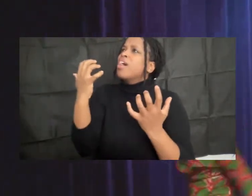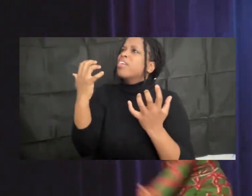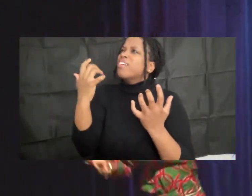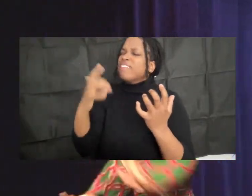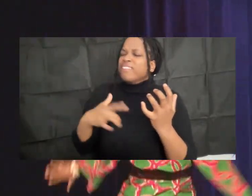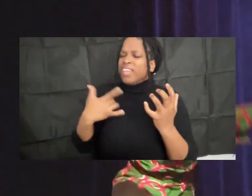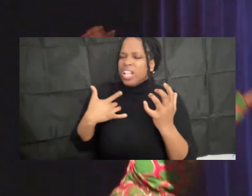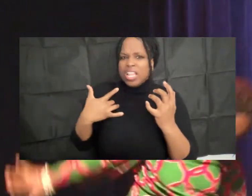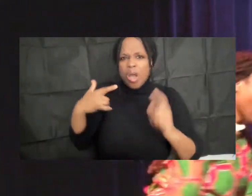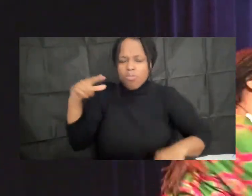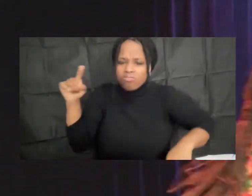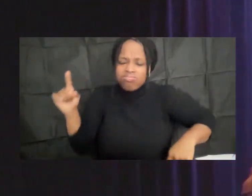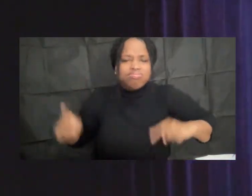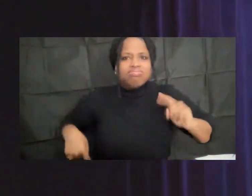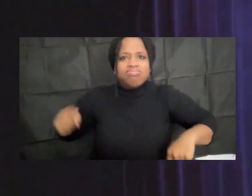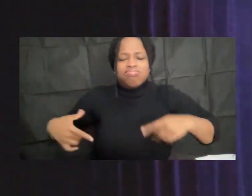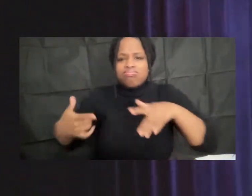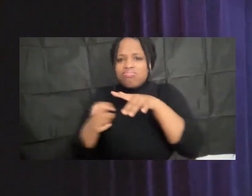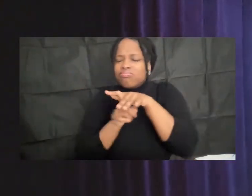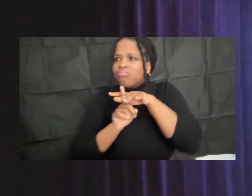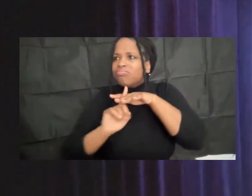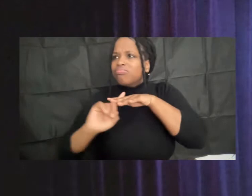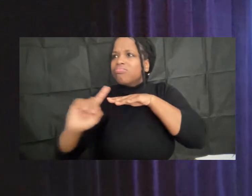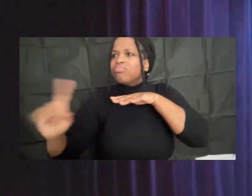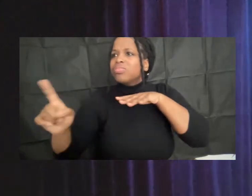running, trying to get to the other side.